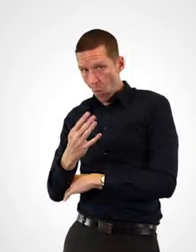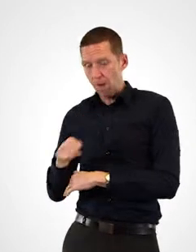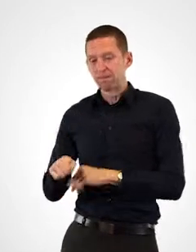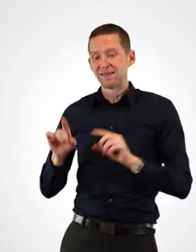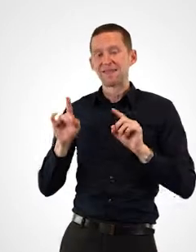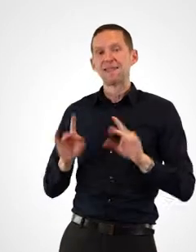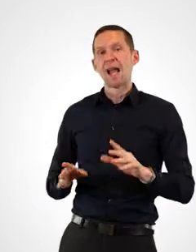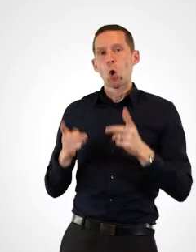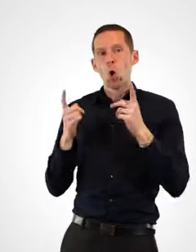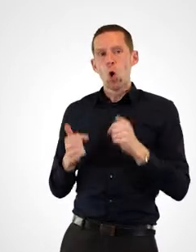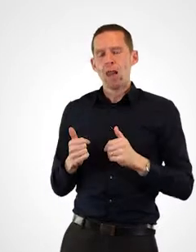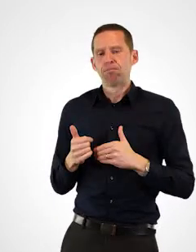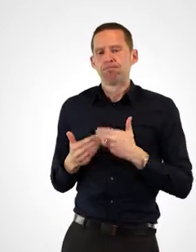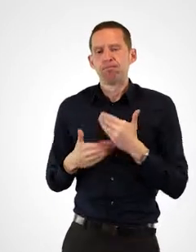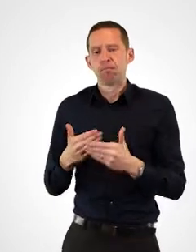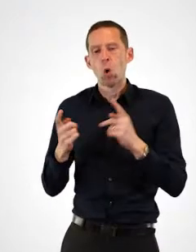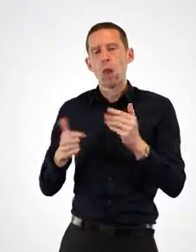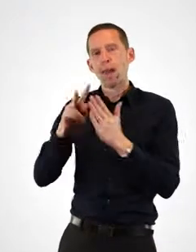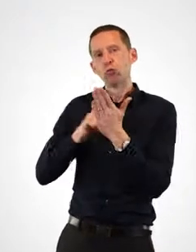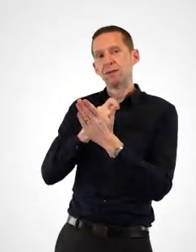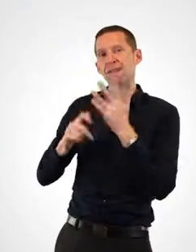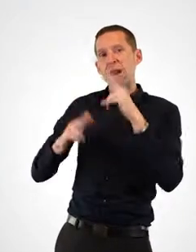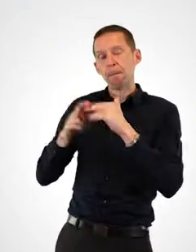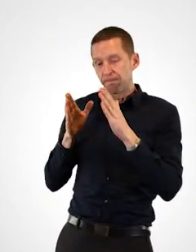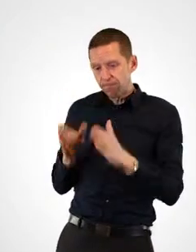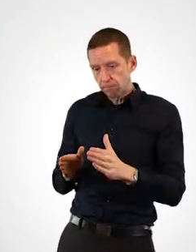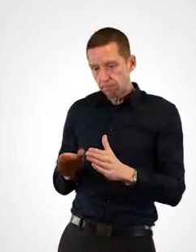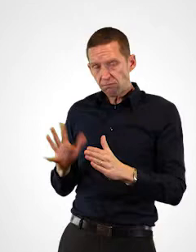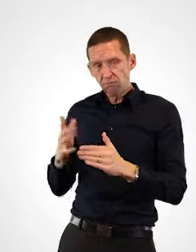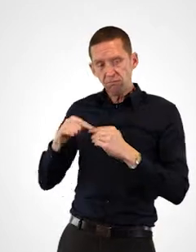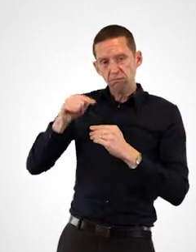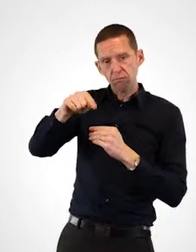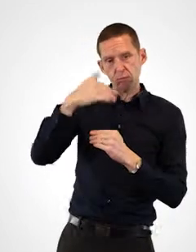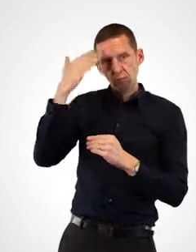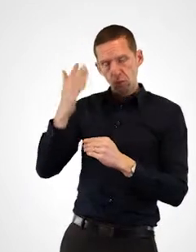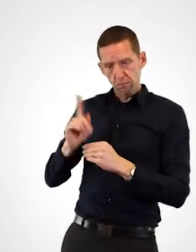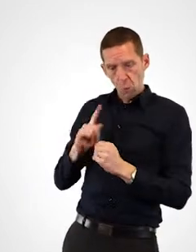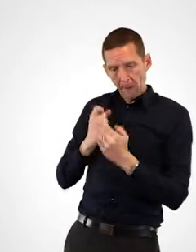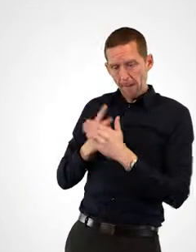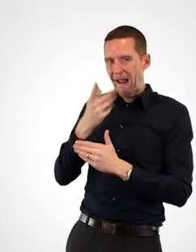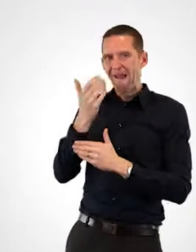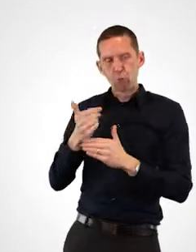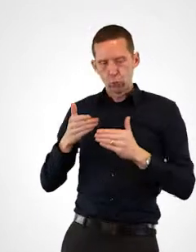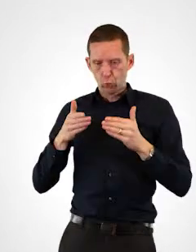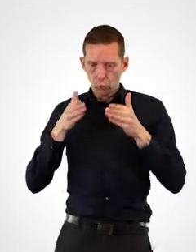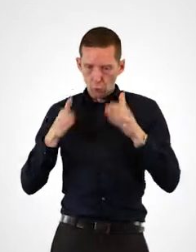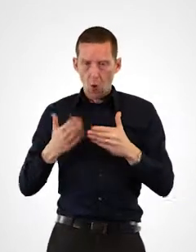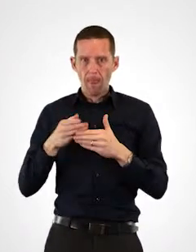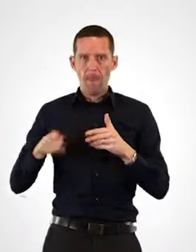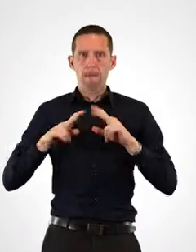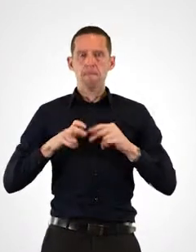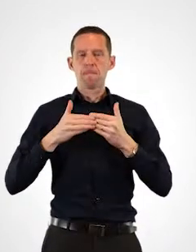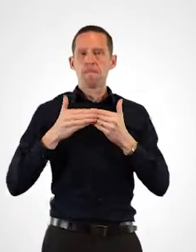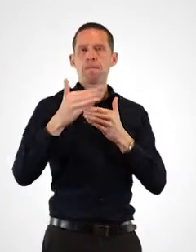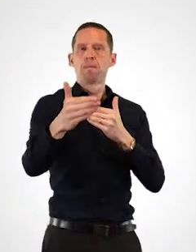in the very early steps of early literacy development, you're not going to find out whether that bears fruit unless you track them over time. And it